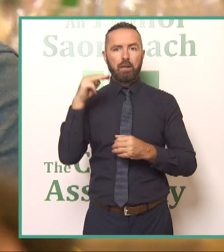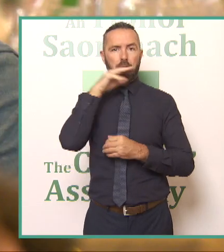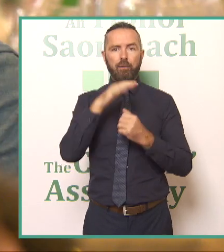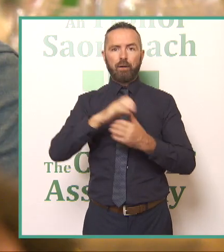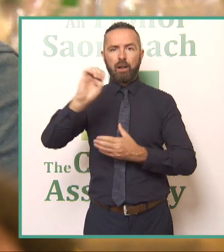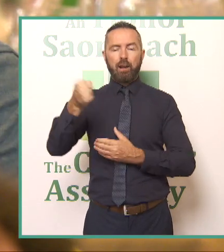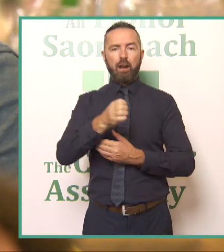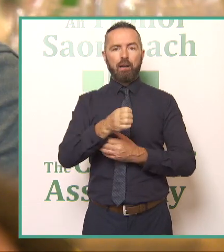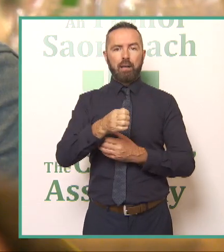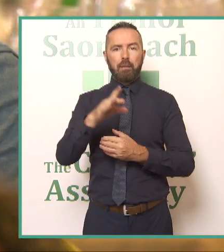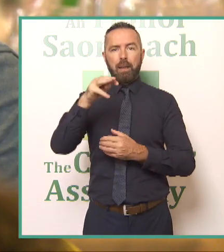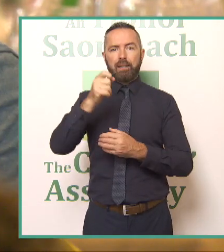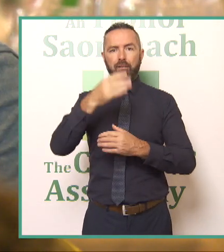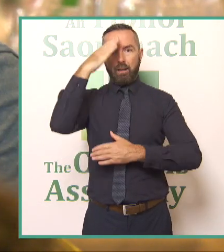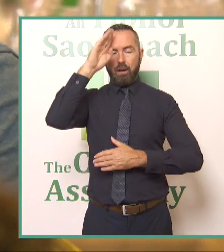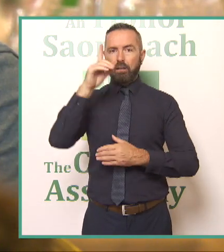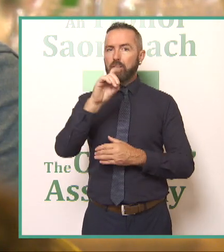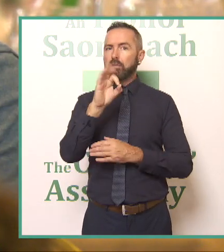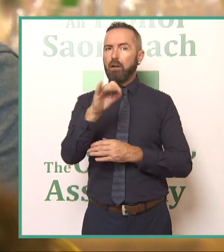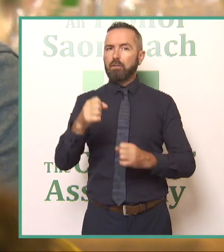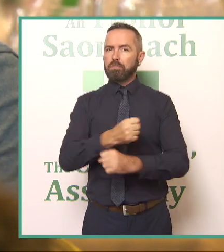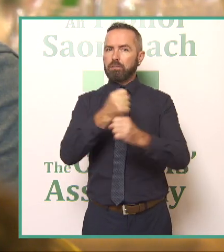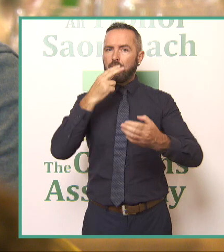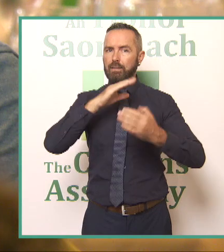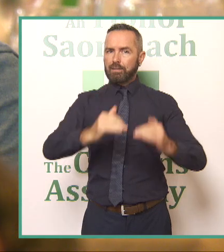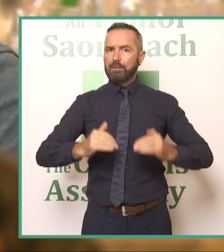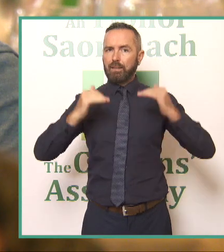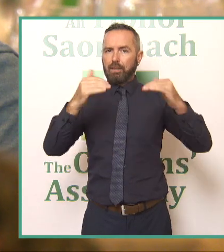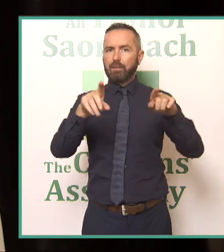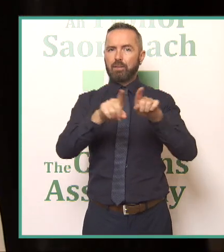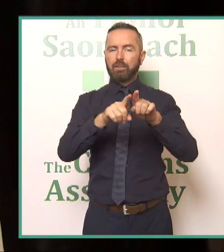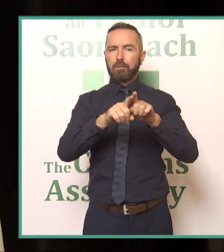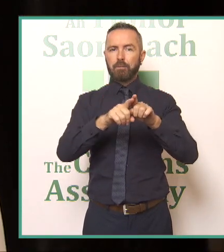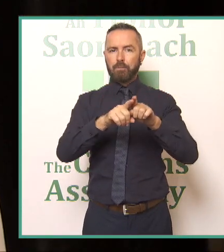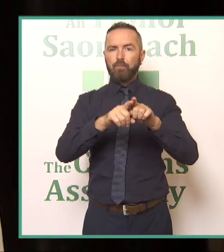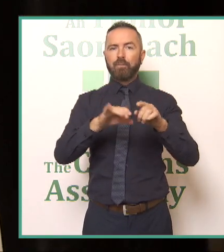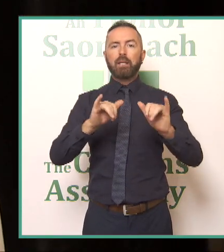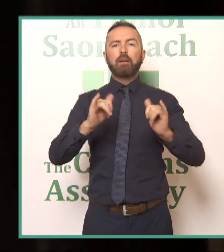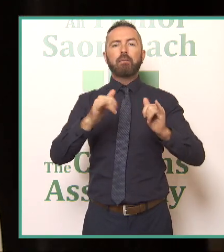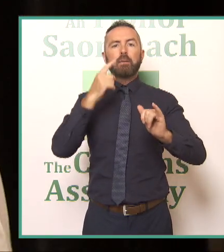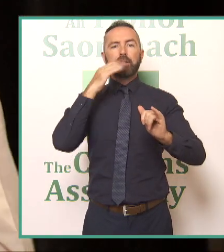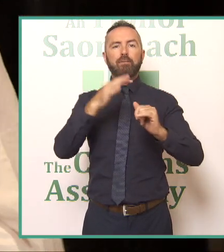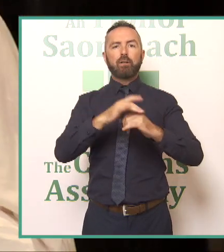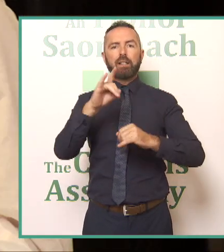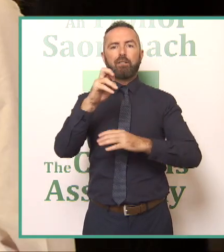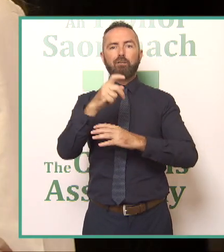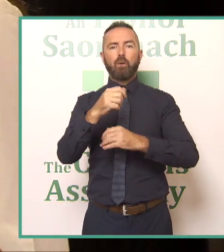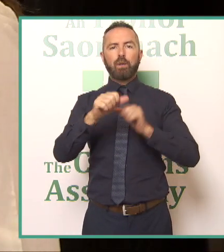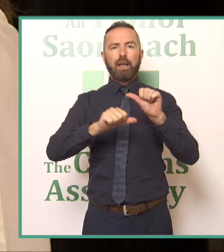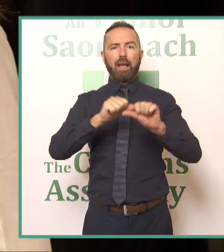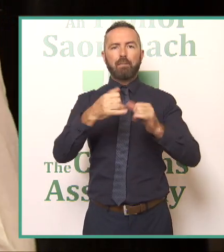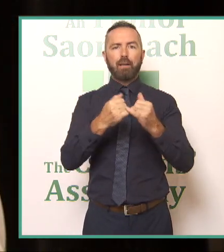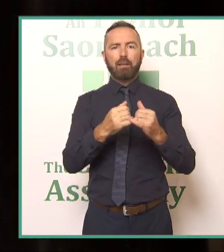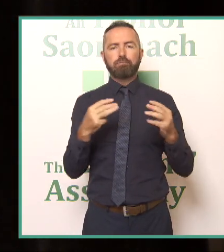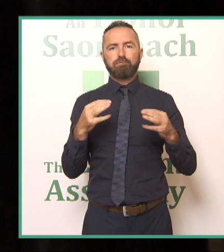medieval Ireland. Dogs have very high status. They're mainly seen as sort of heroic animals, as guard